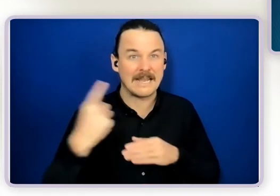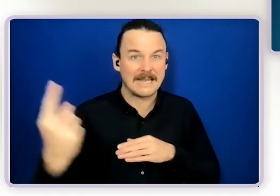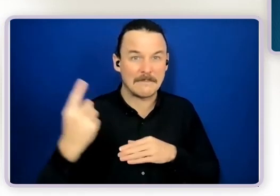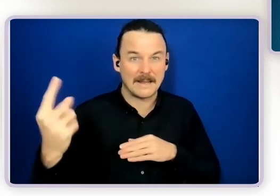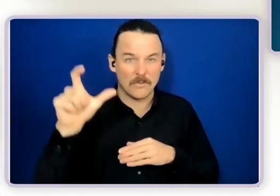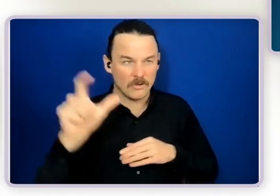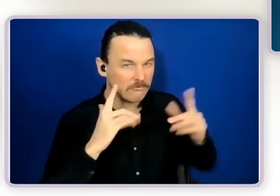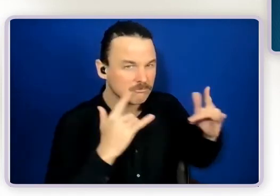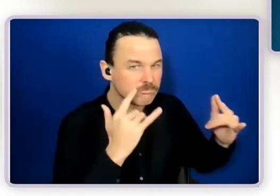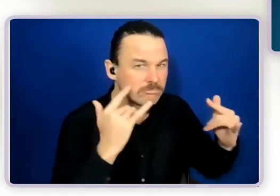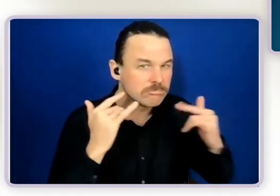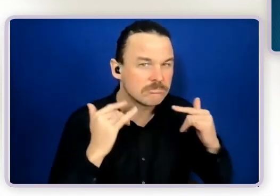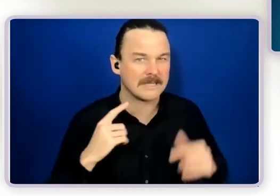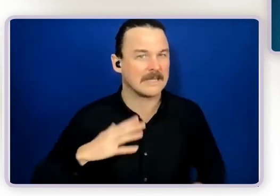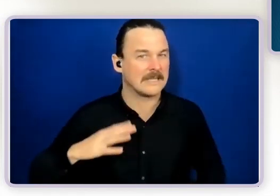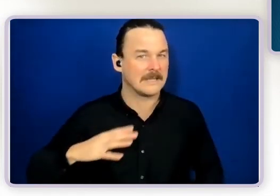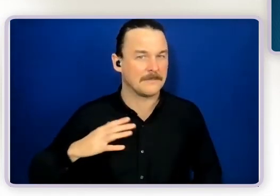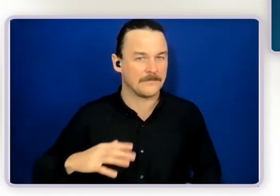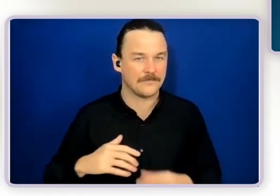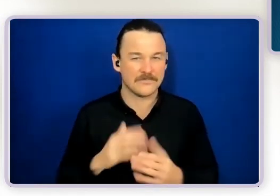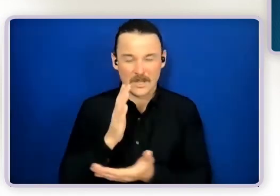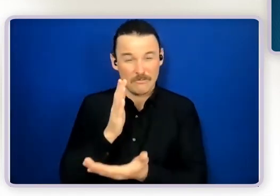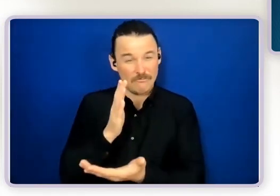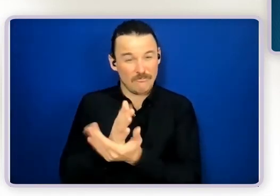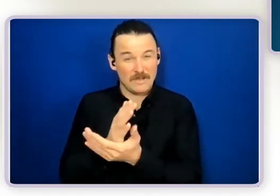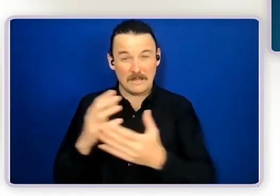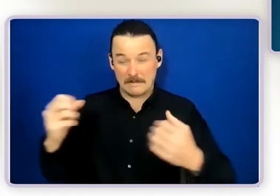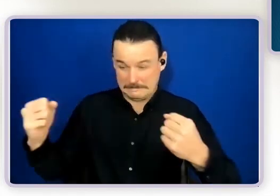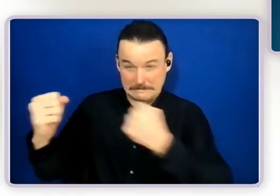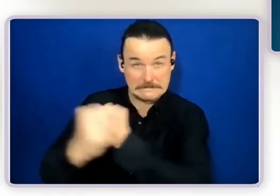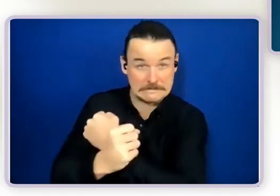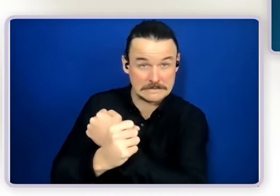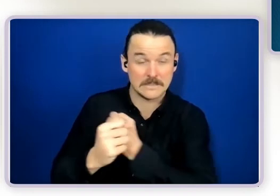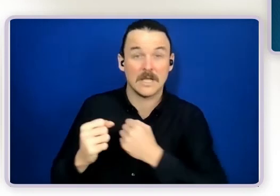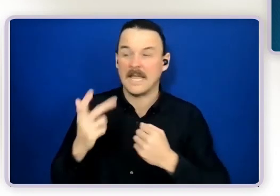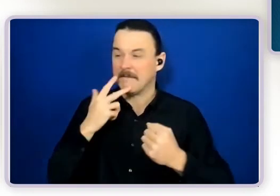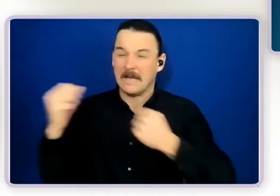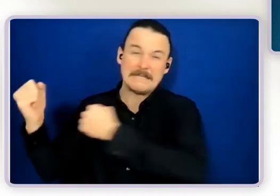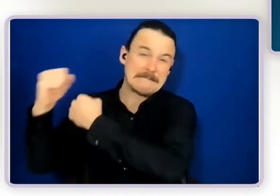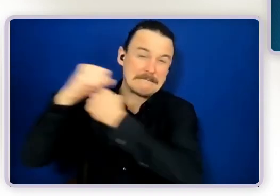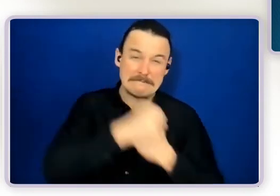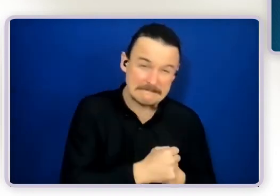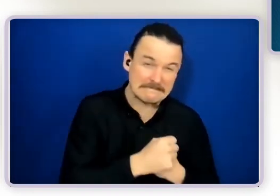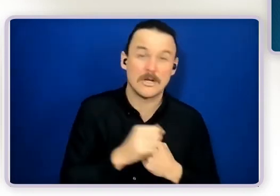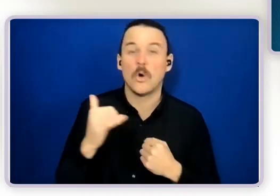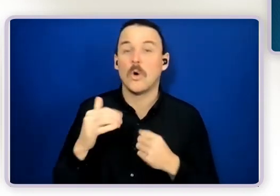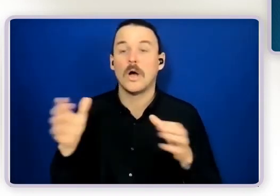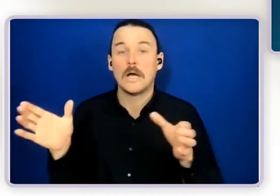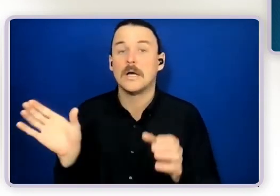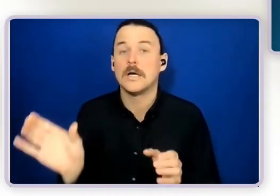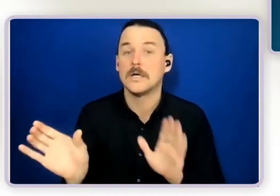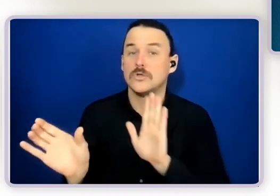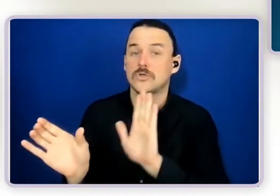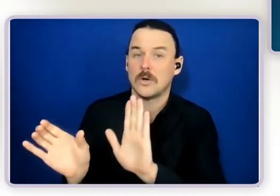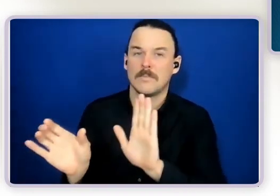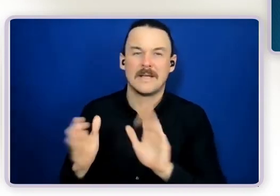to the potential negative consequence or risk of harm. Again, pretty fluffy. And be used